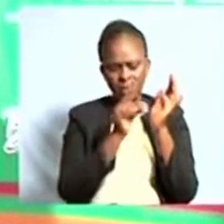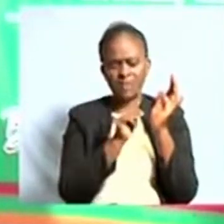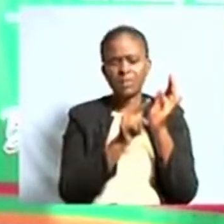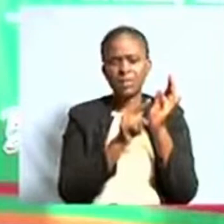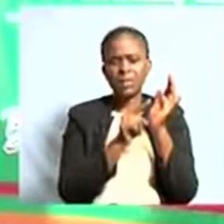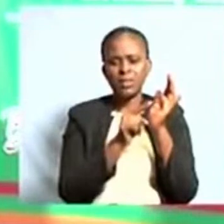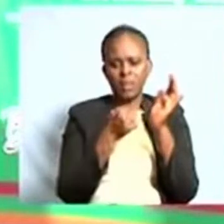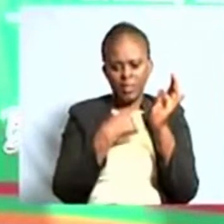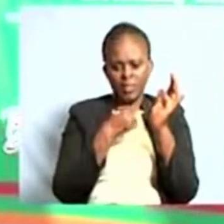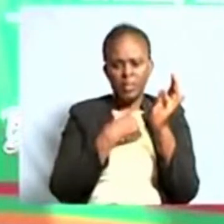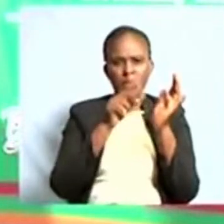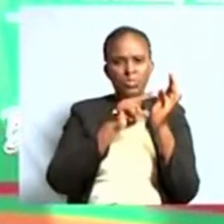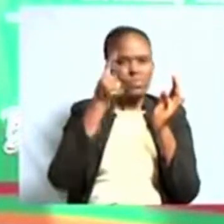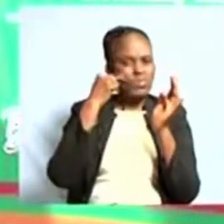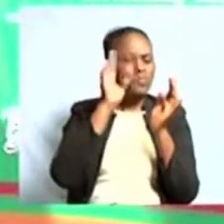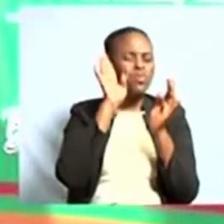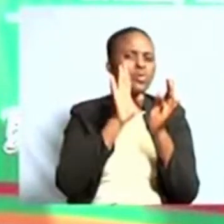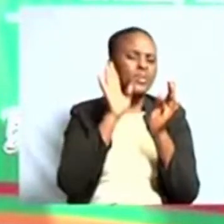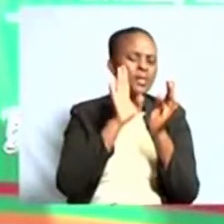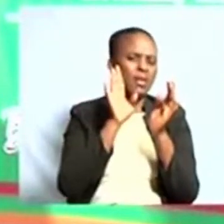I use it for alcohol.